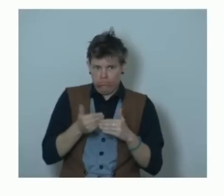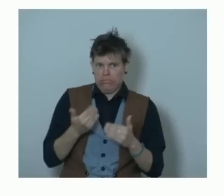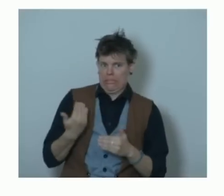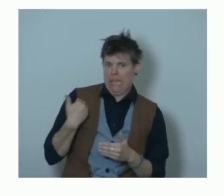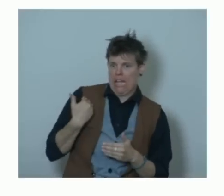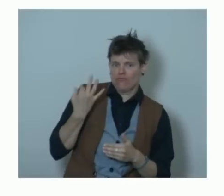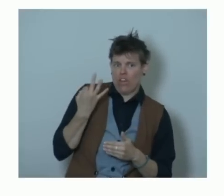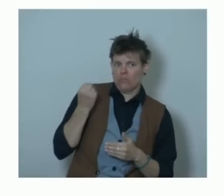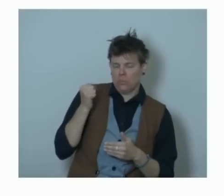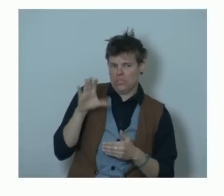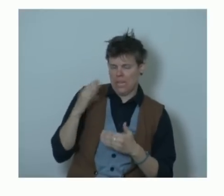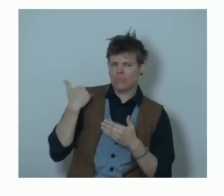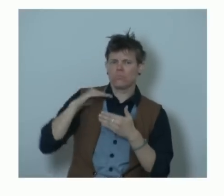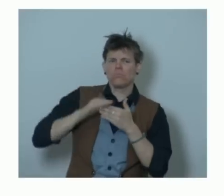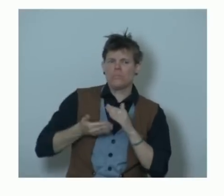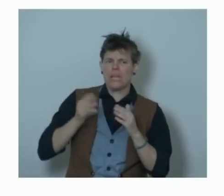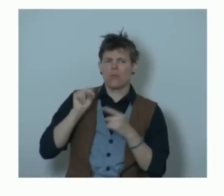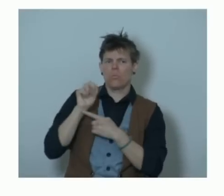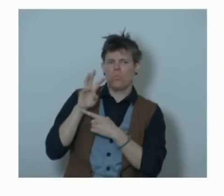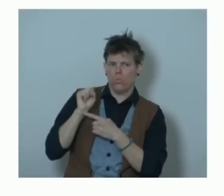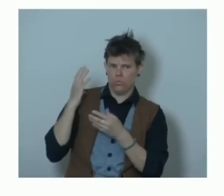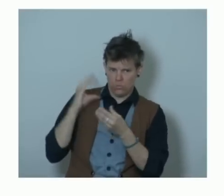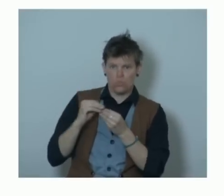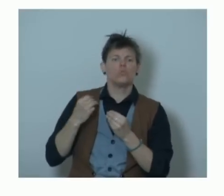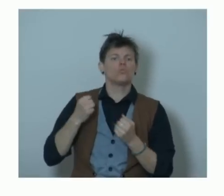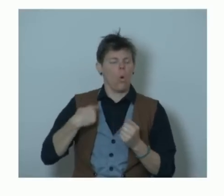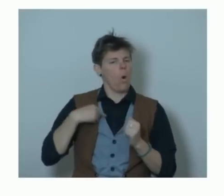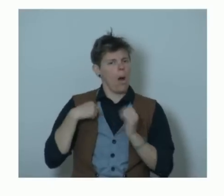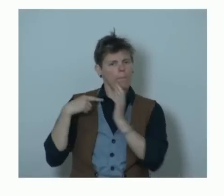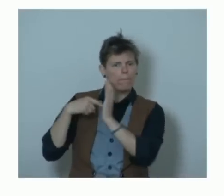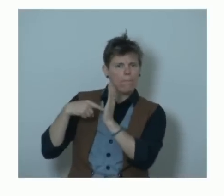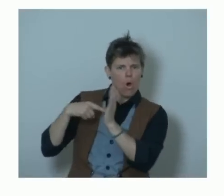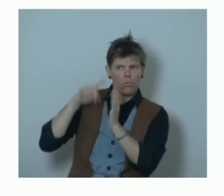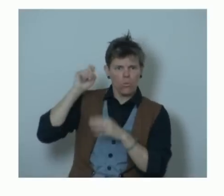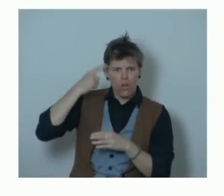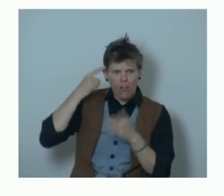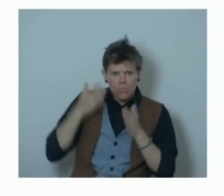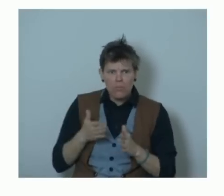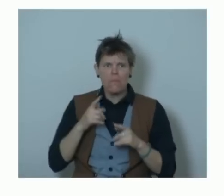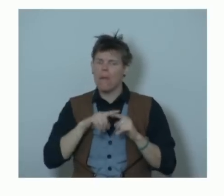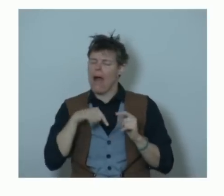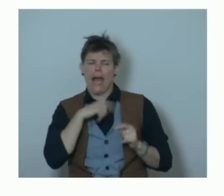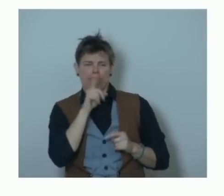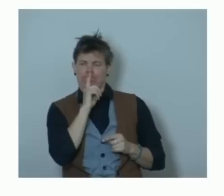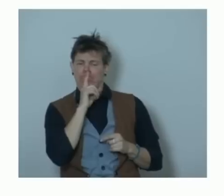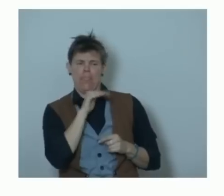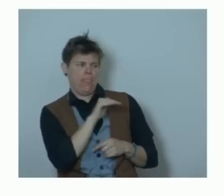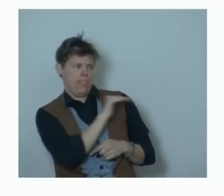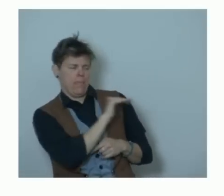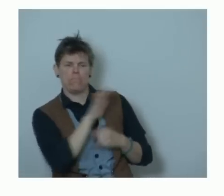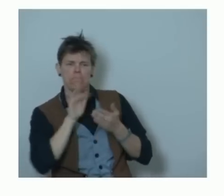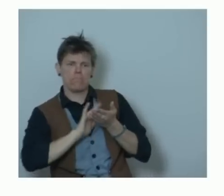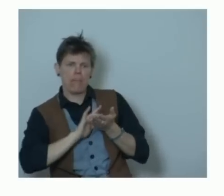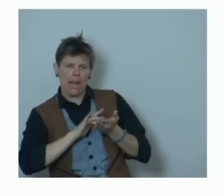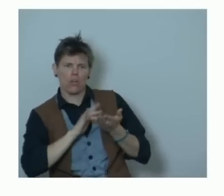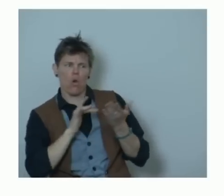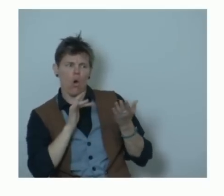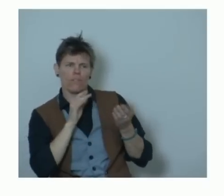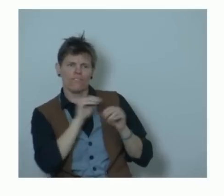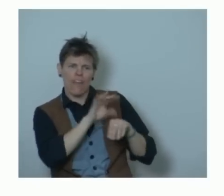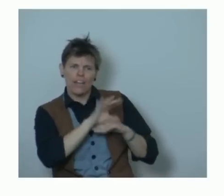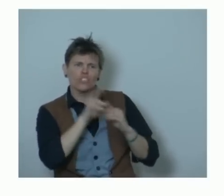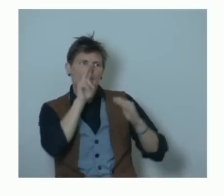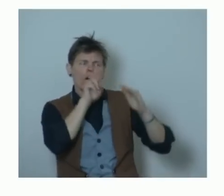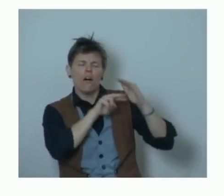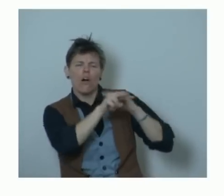out. But the governor has asked the medical advisory team to carefully outline medical and public